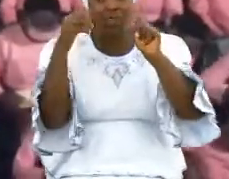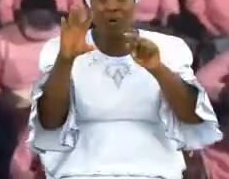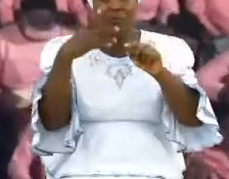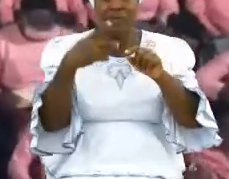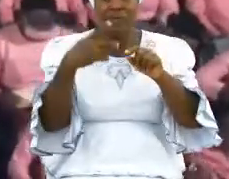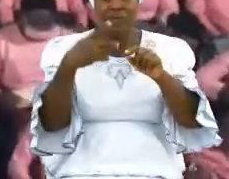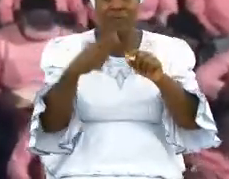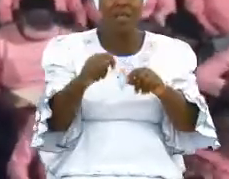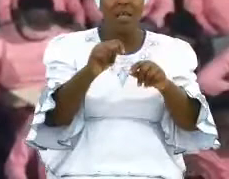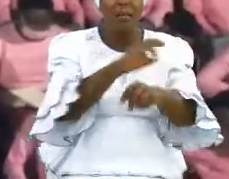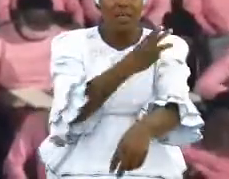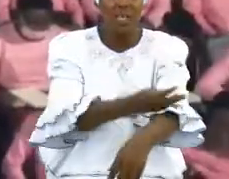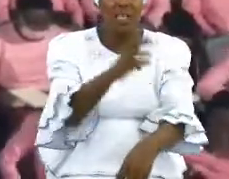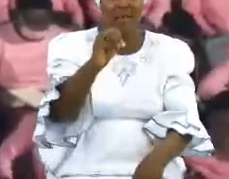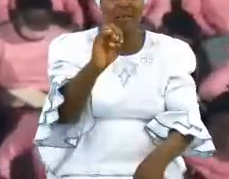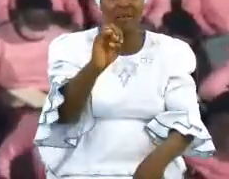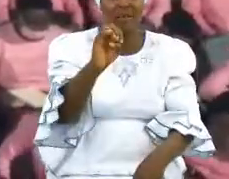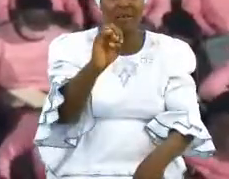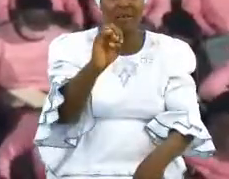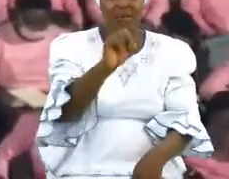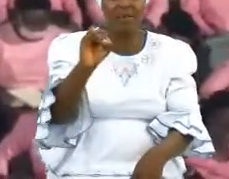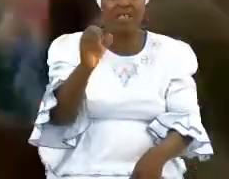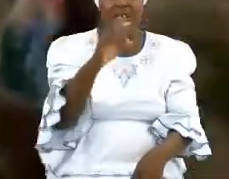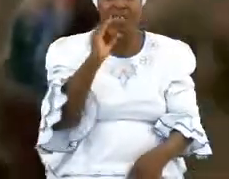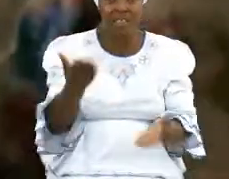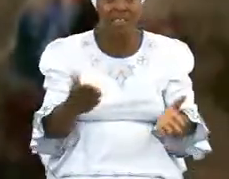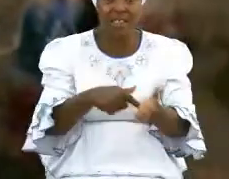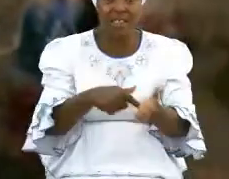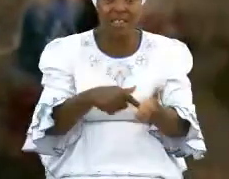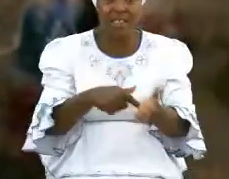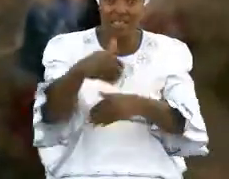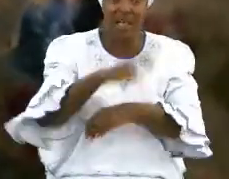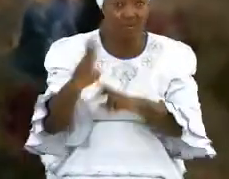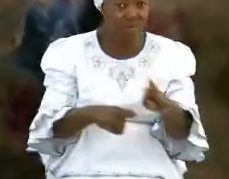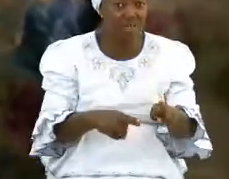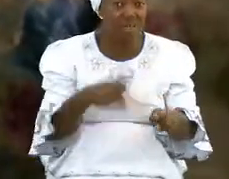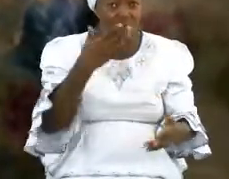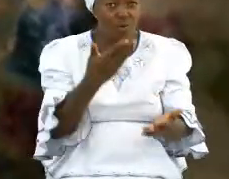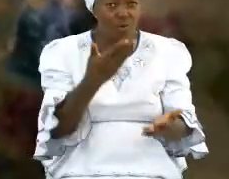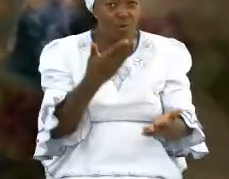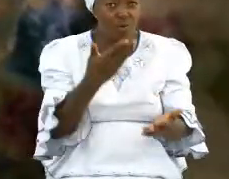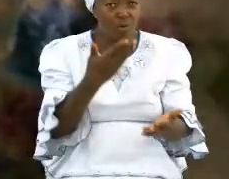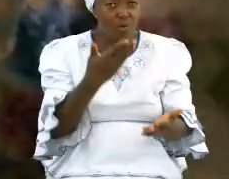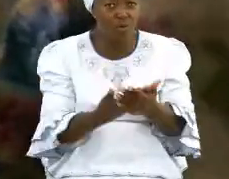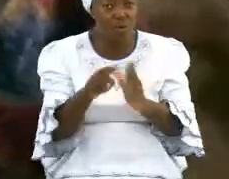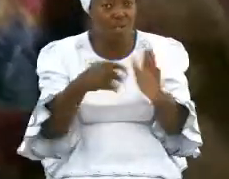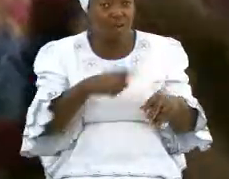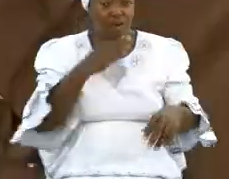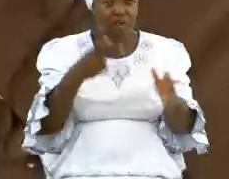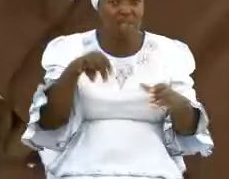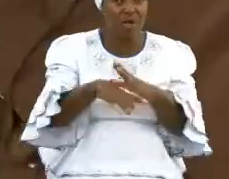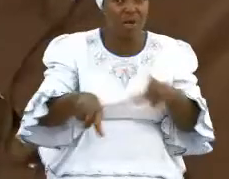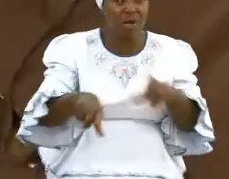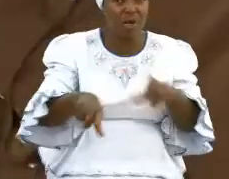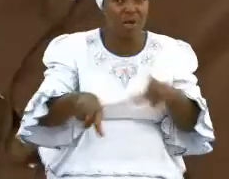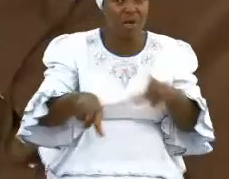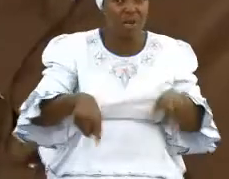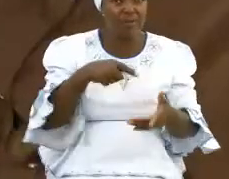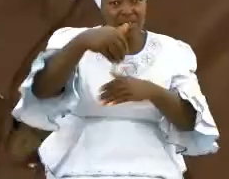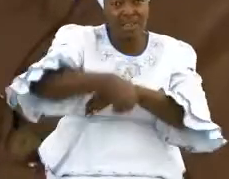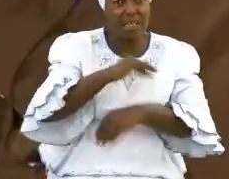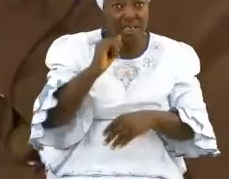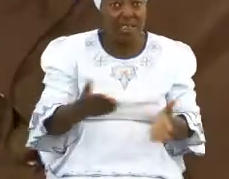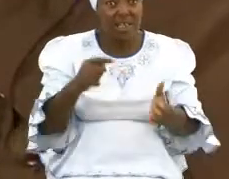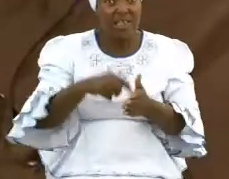everywhere, for everyone. Are you ready? The goodness of God will be manifested in your life tonight. Available,